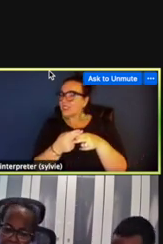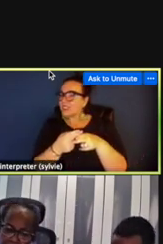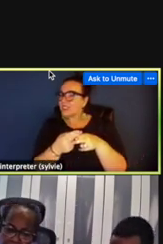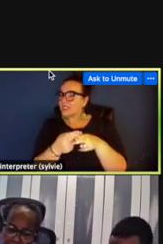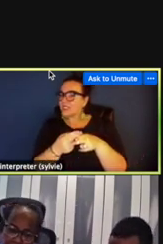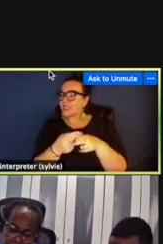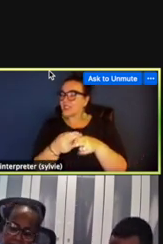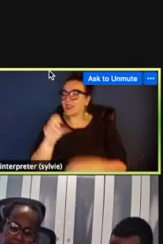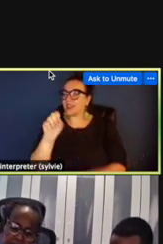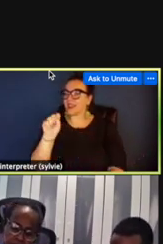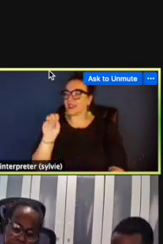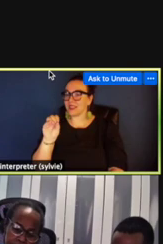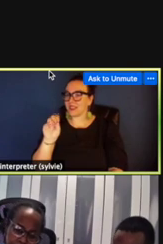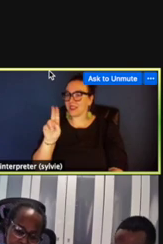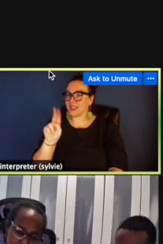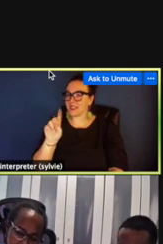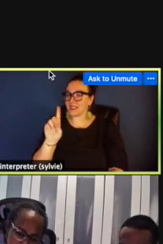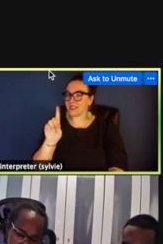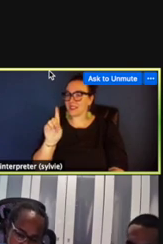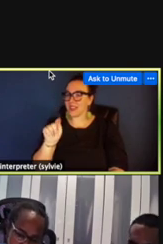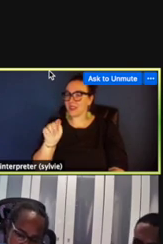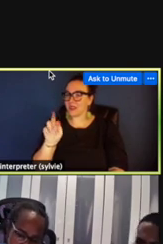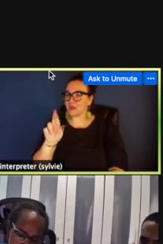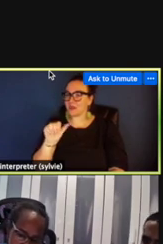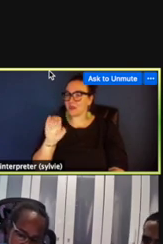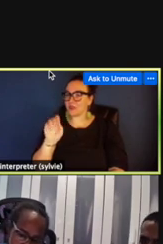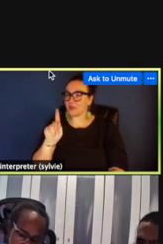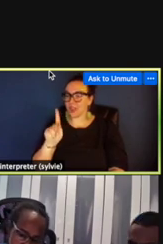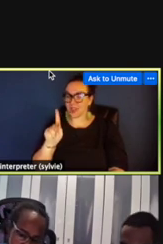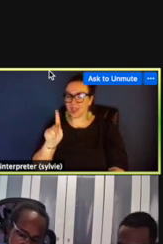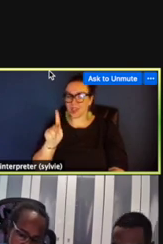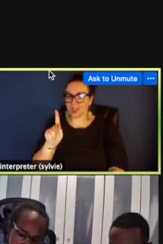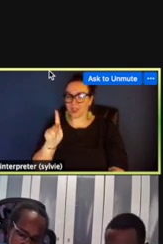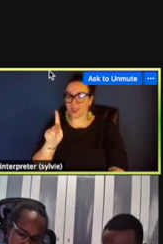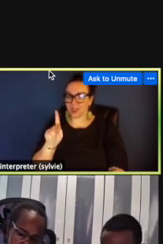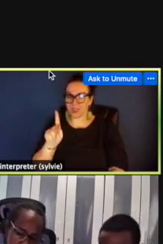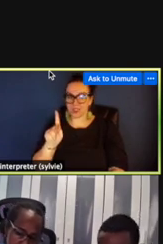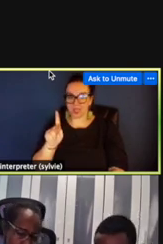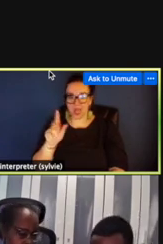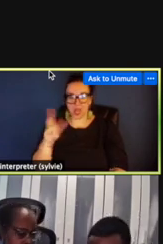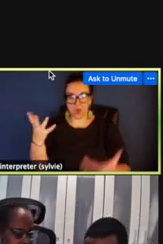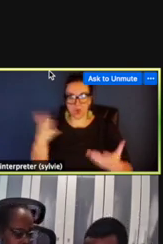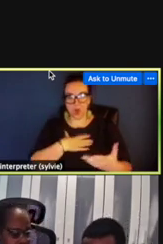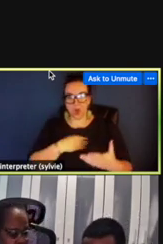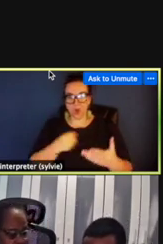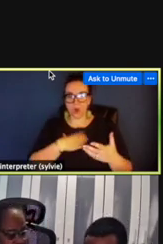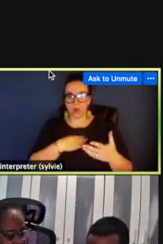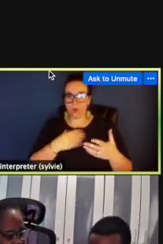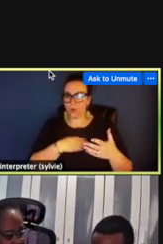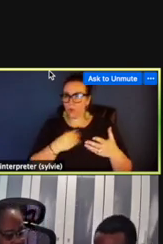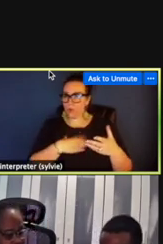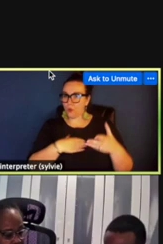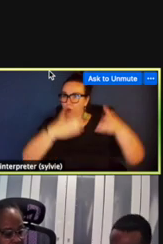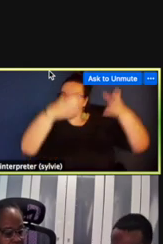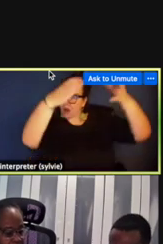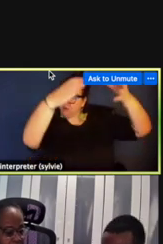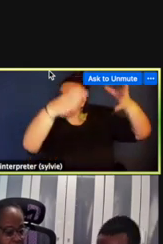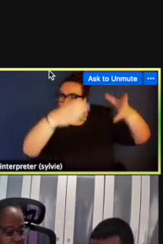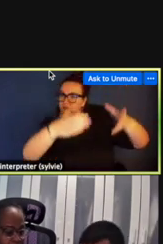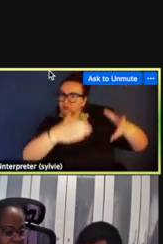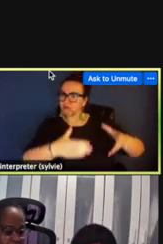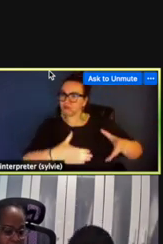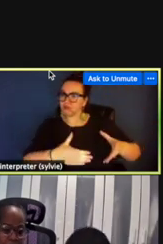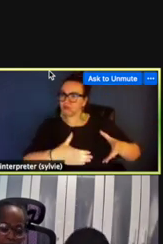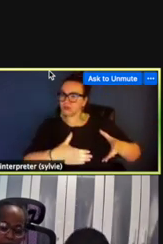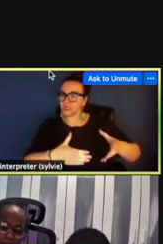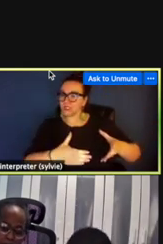soundtrack. The soundtrack. And then you want to say about what's in the case right there, that white thing? What's that? That white. That's one of his what? That's